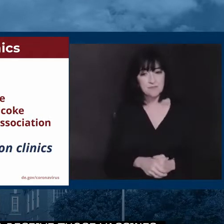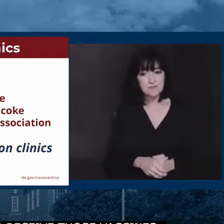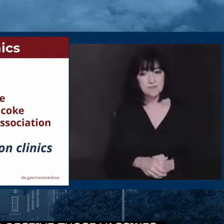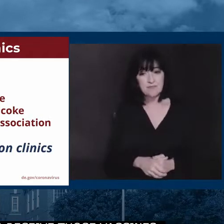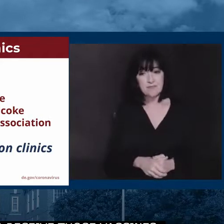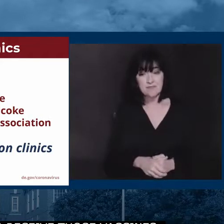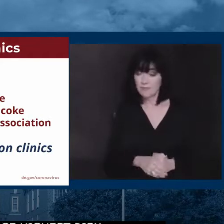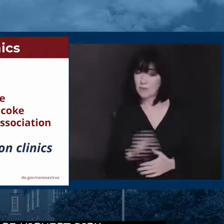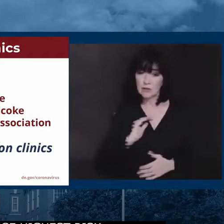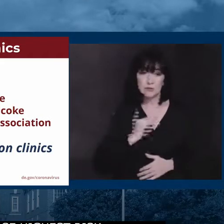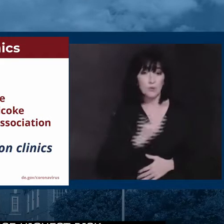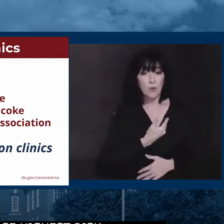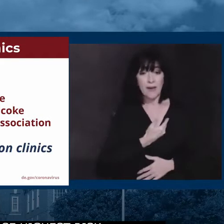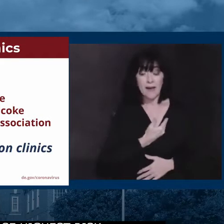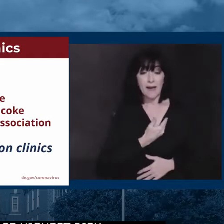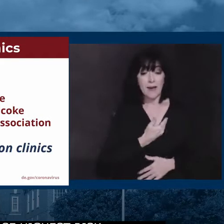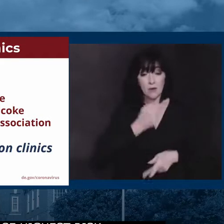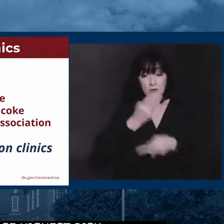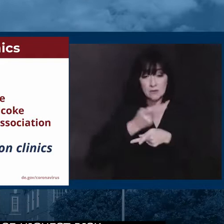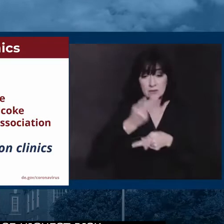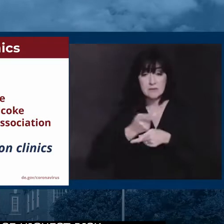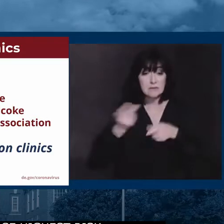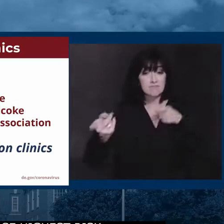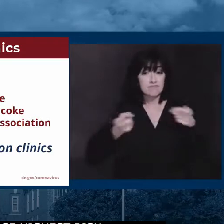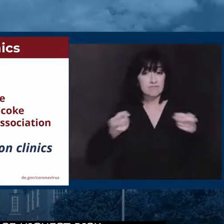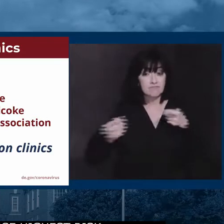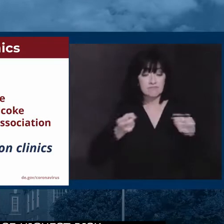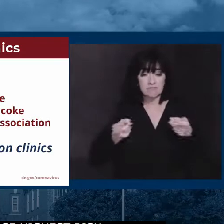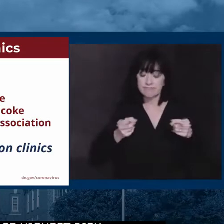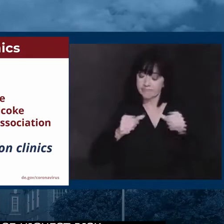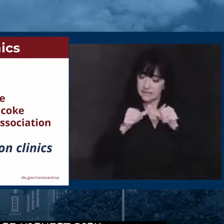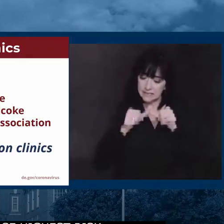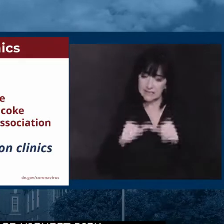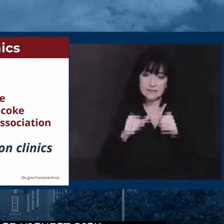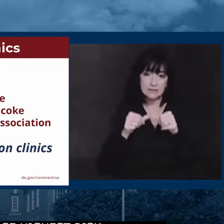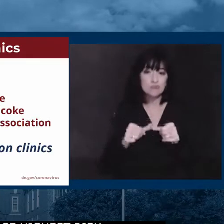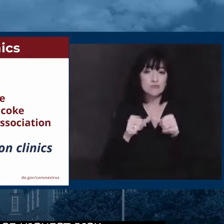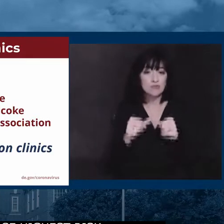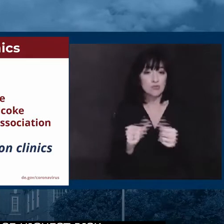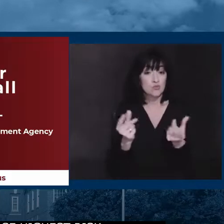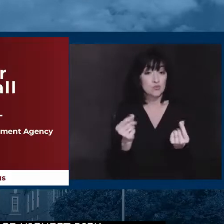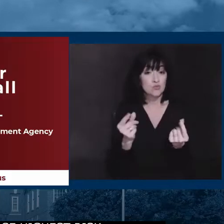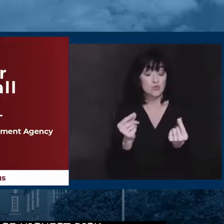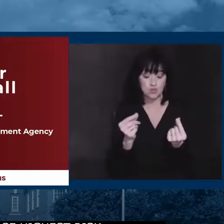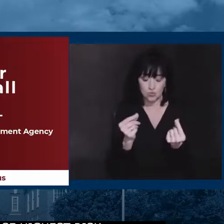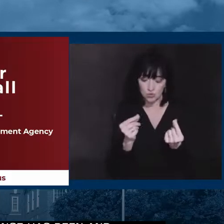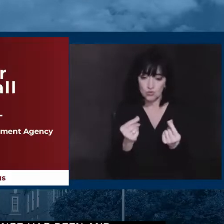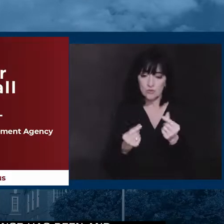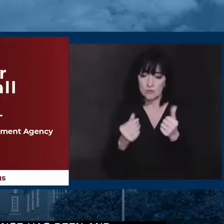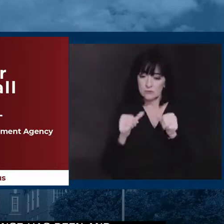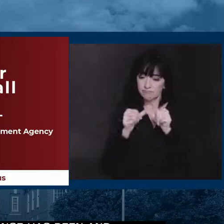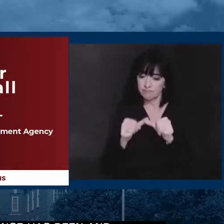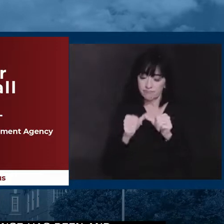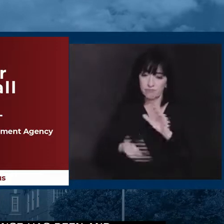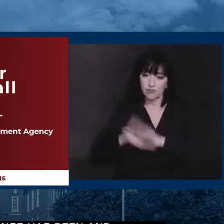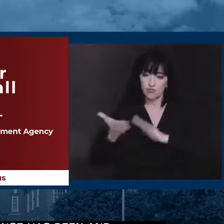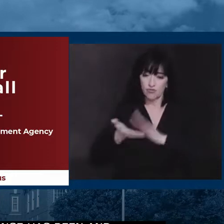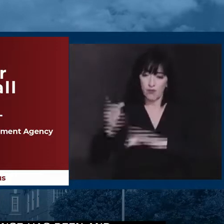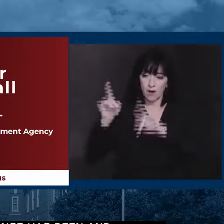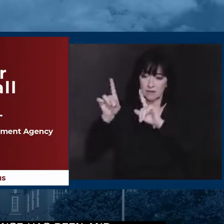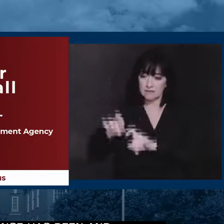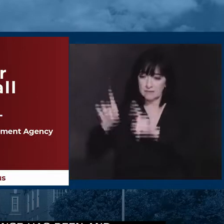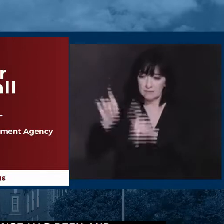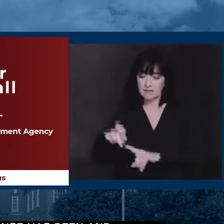overall response has been and continues to be our testing operation. AJ Schall has been our point